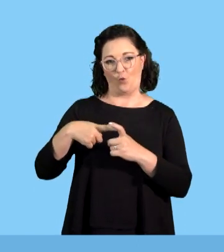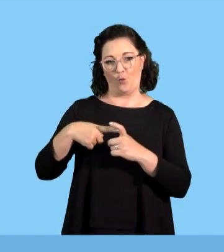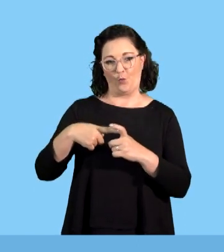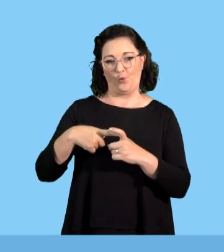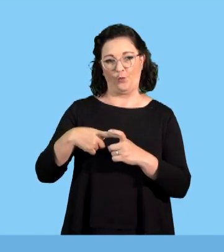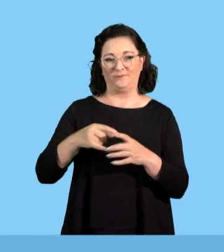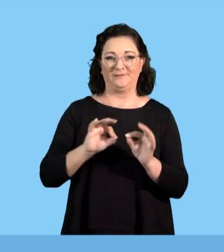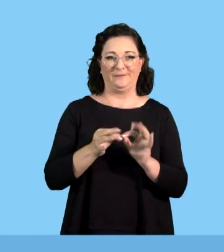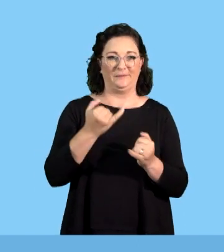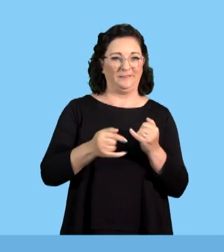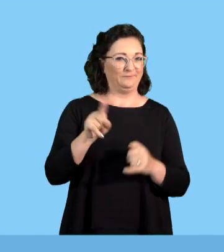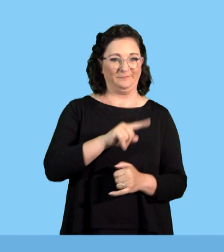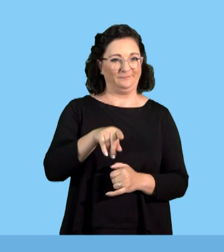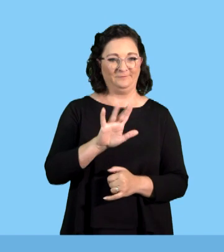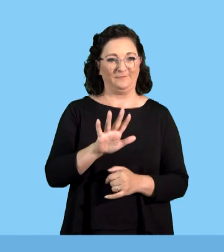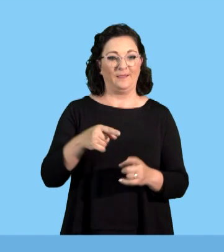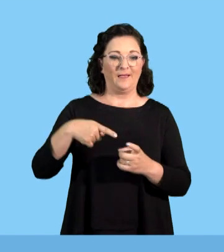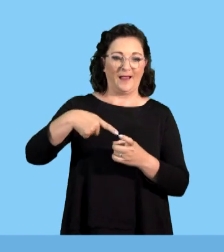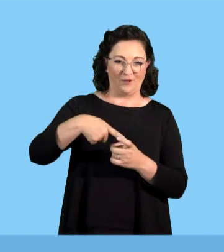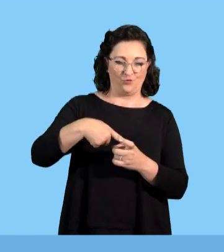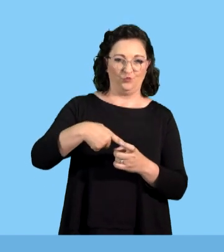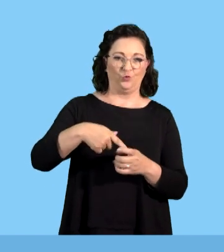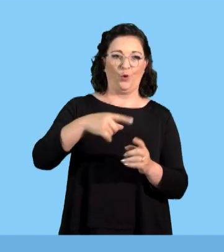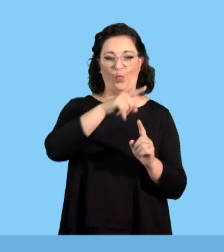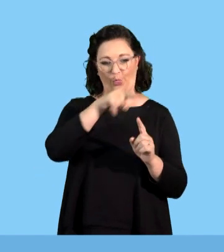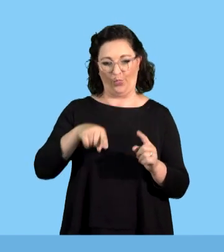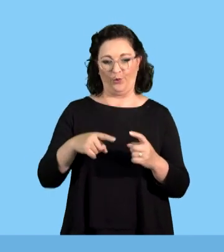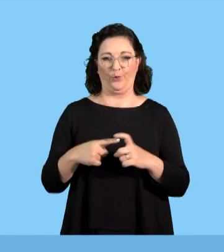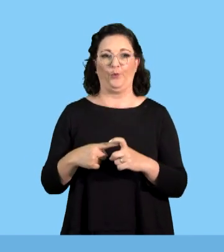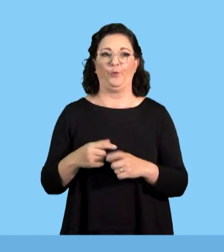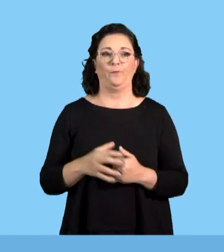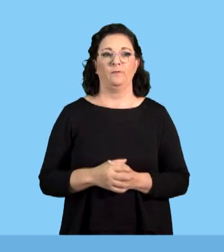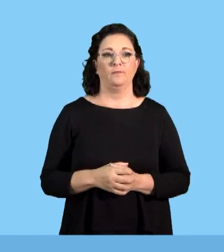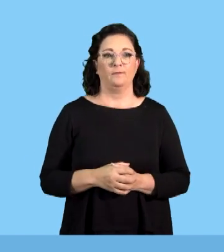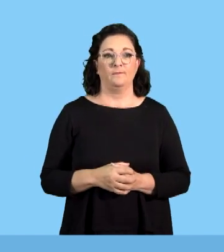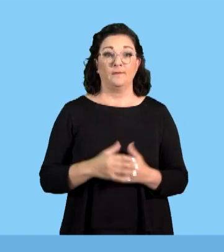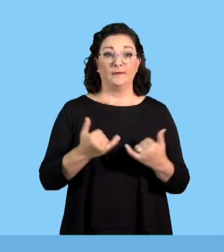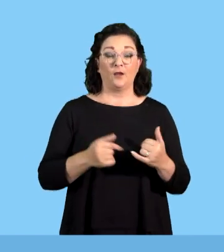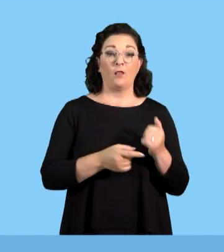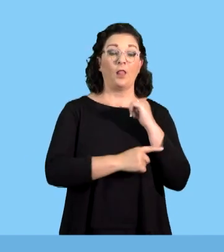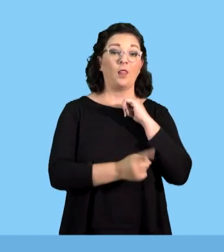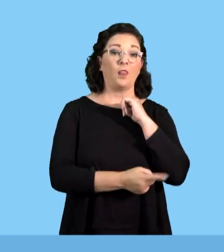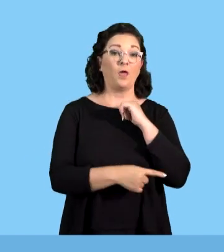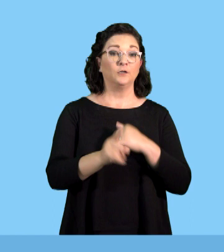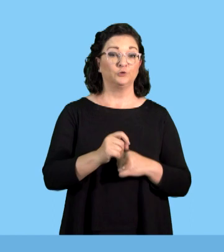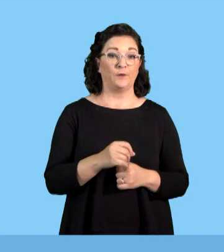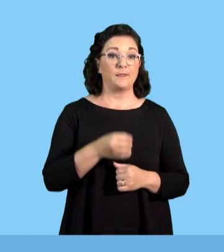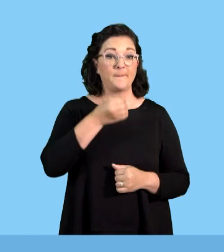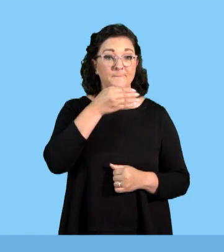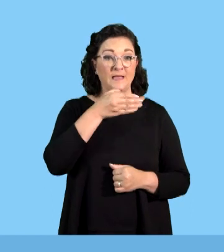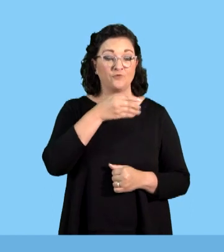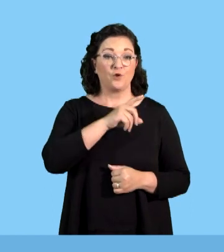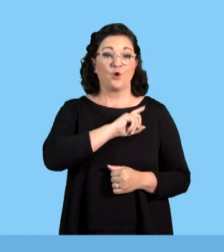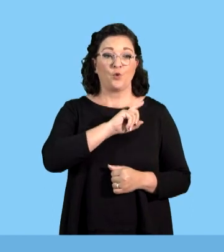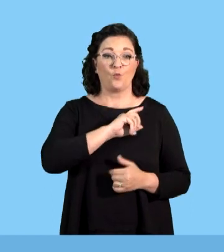So now this shows our variable resistor. And then lastly, the battery. We know that its function, or the function of the battery, is